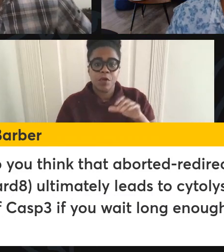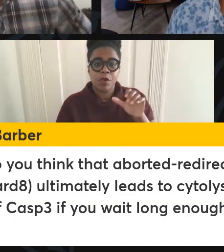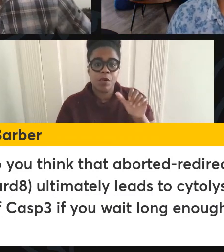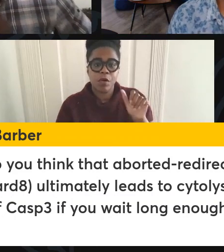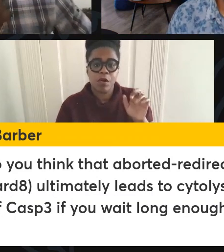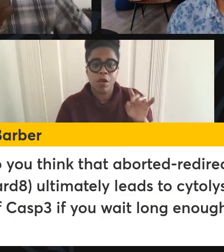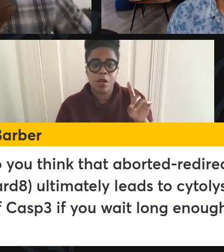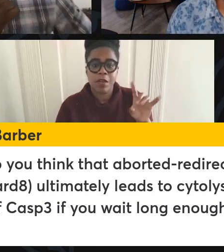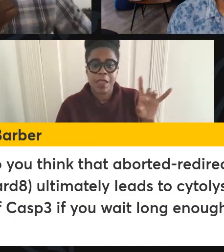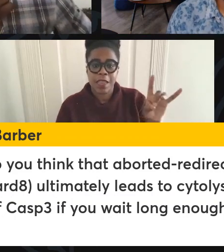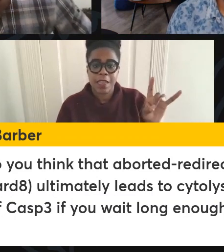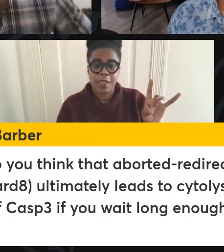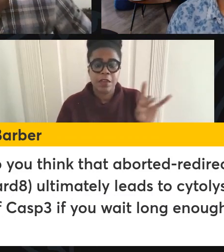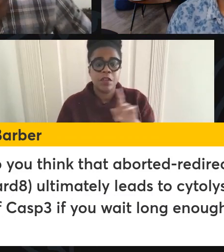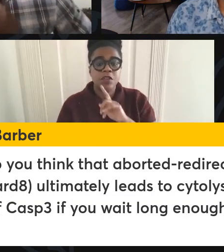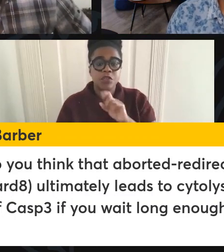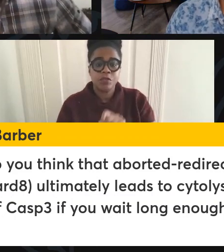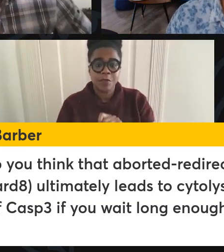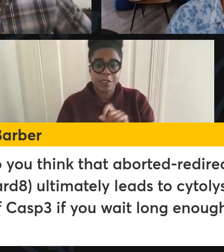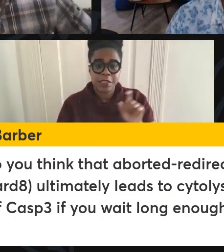CARA8 ultimately leads to